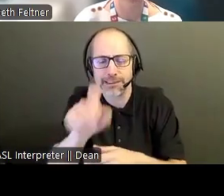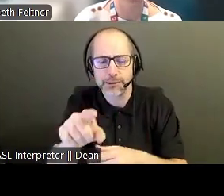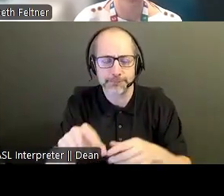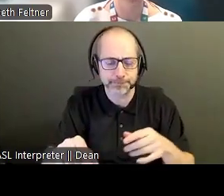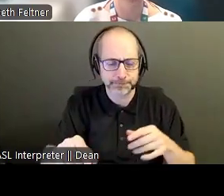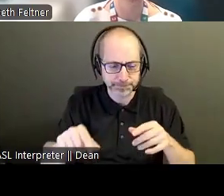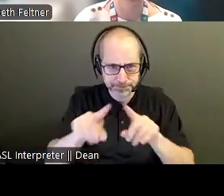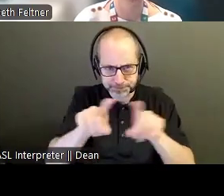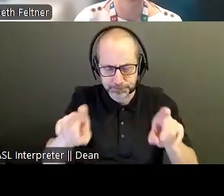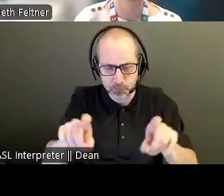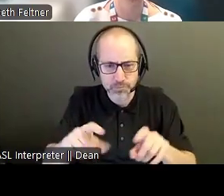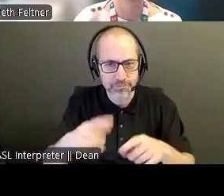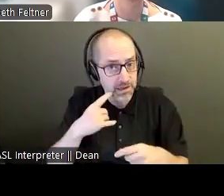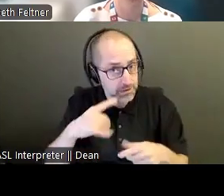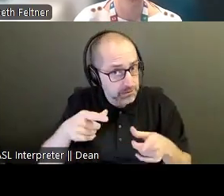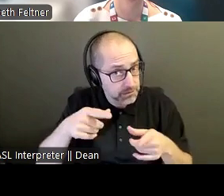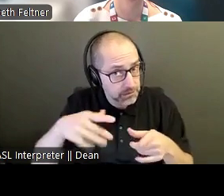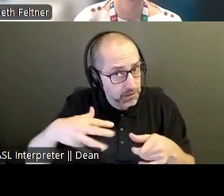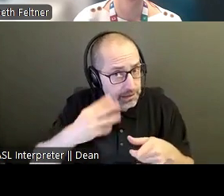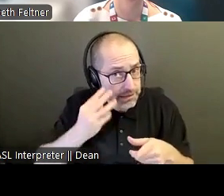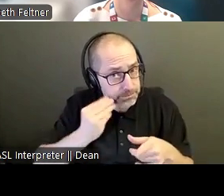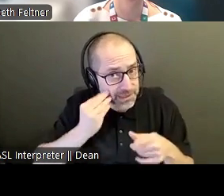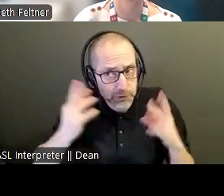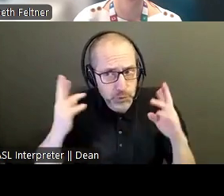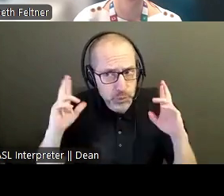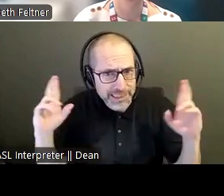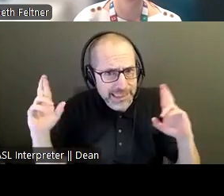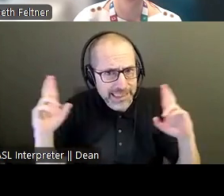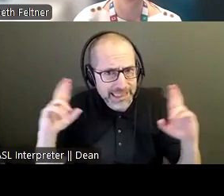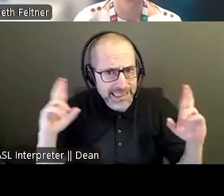other sounds in your ears when it was quiet?